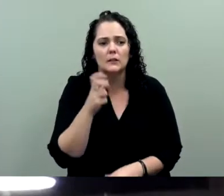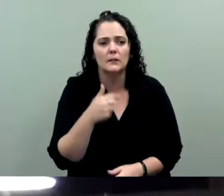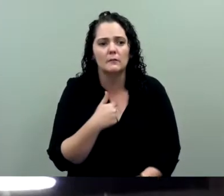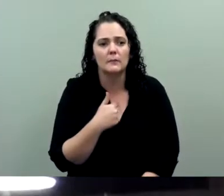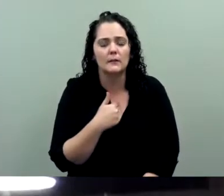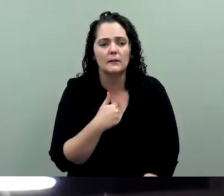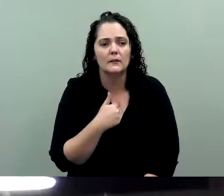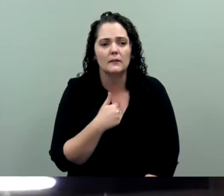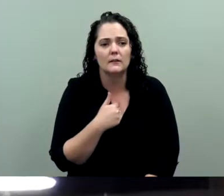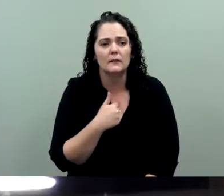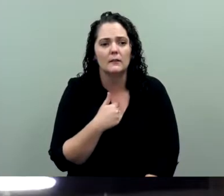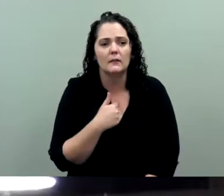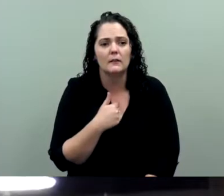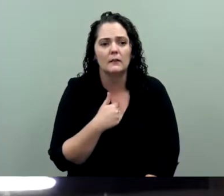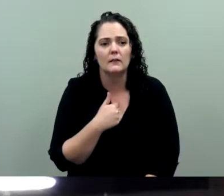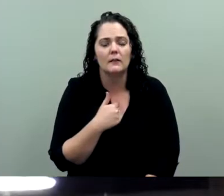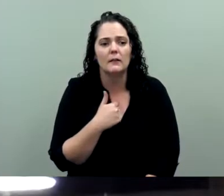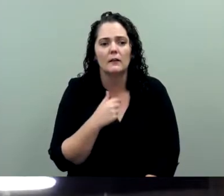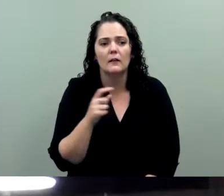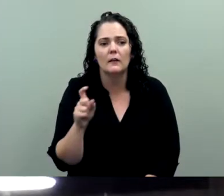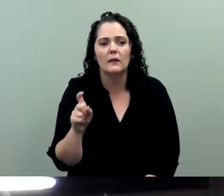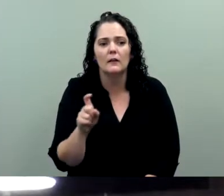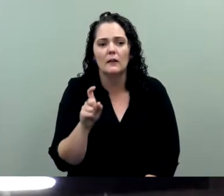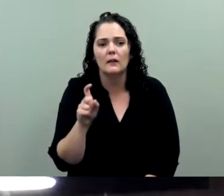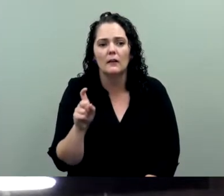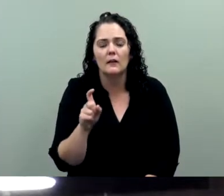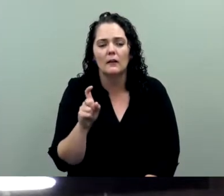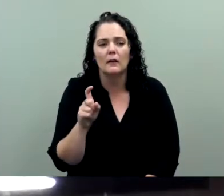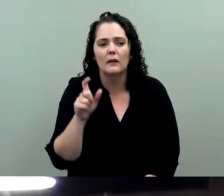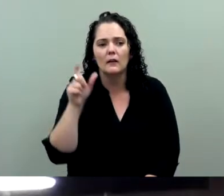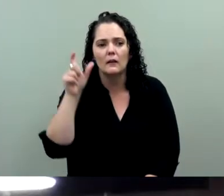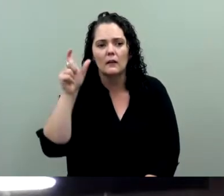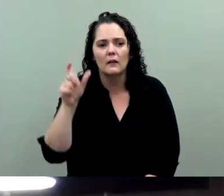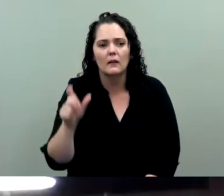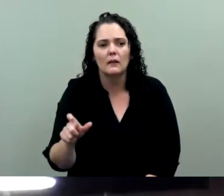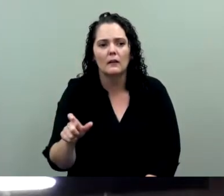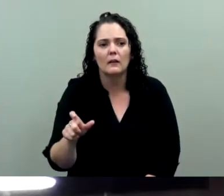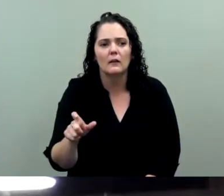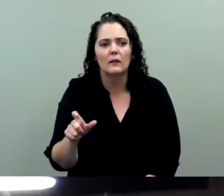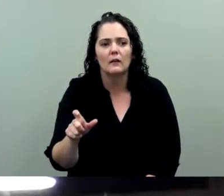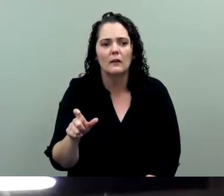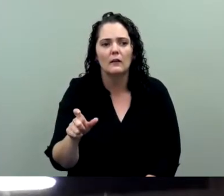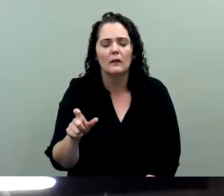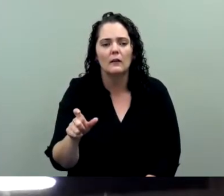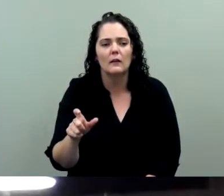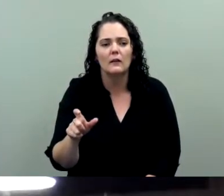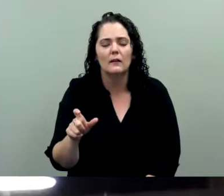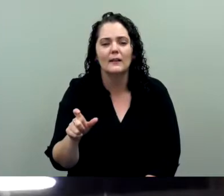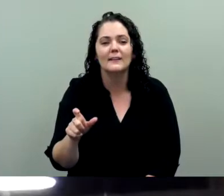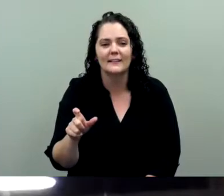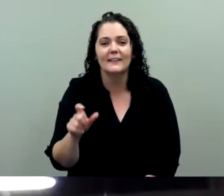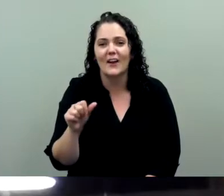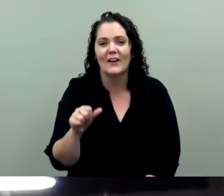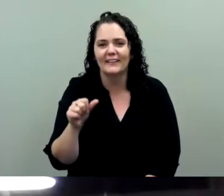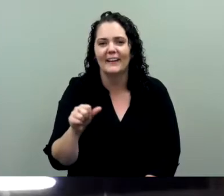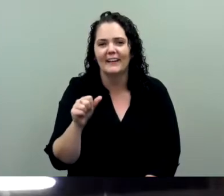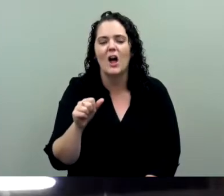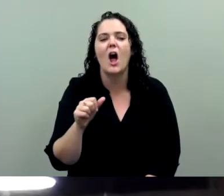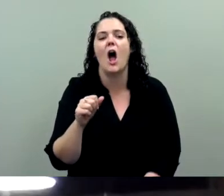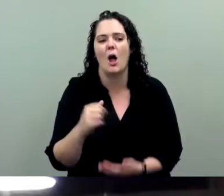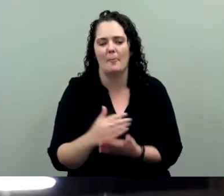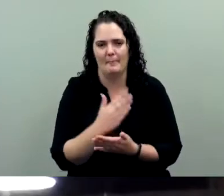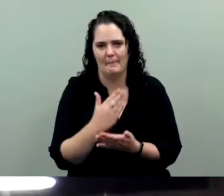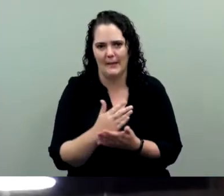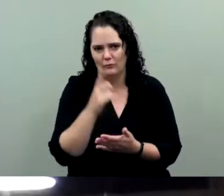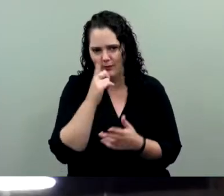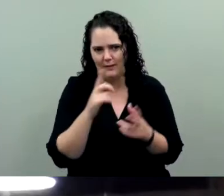there? If you come over to the window, yeah, and up top, yeah, just make sure that we are good there. Yep, our sound is on.